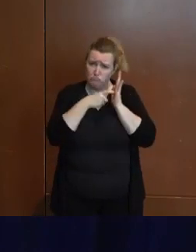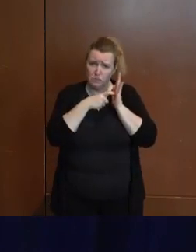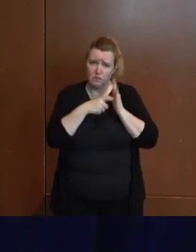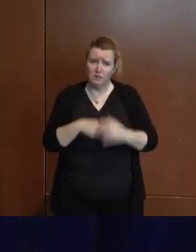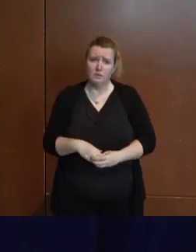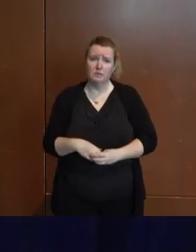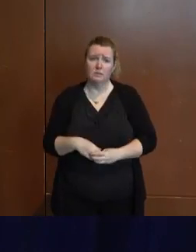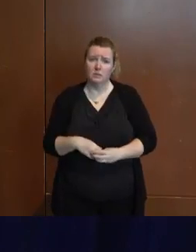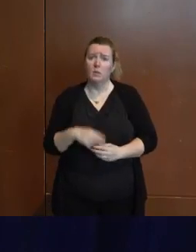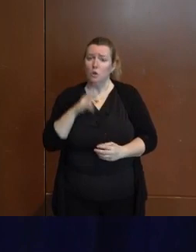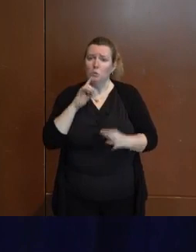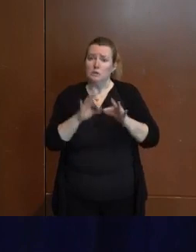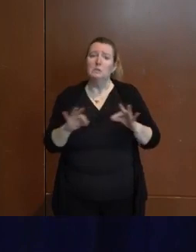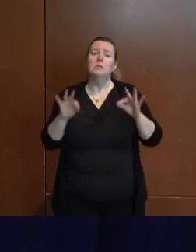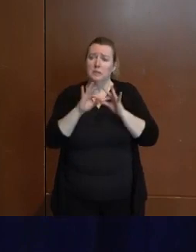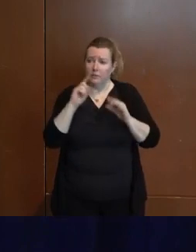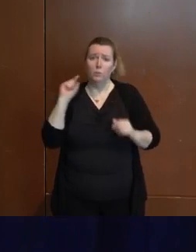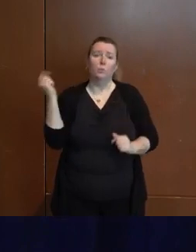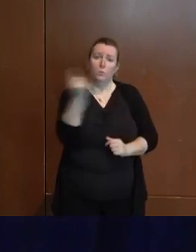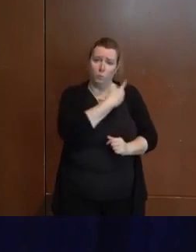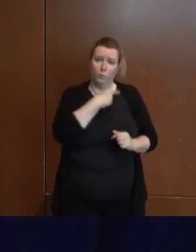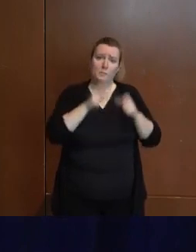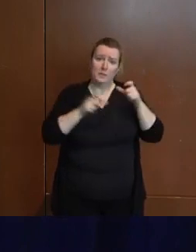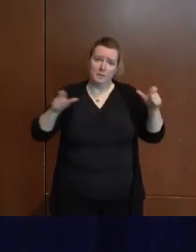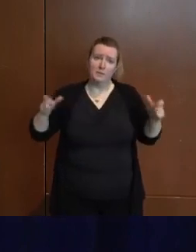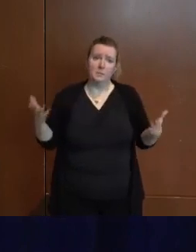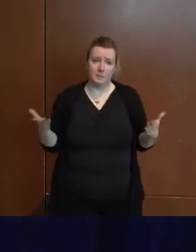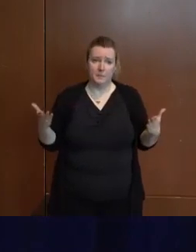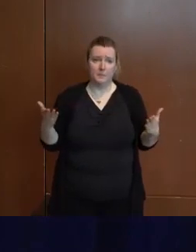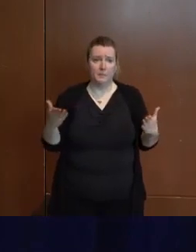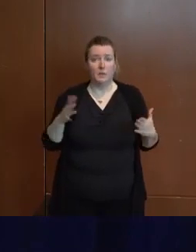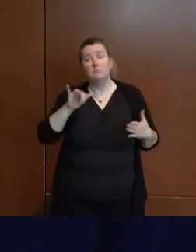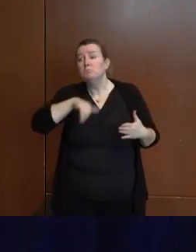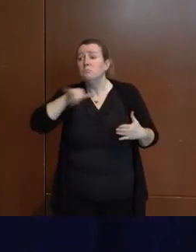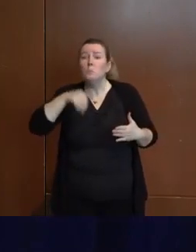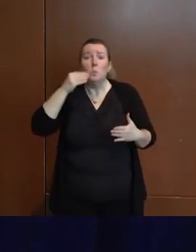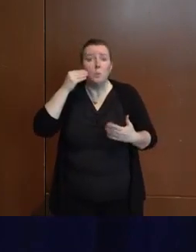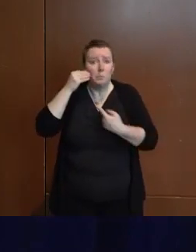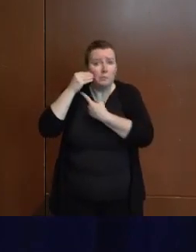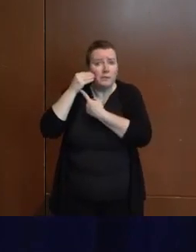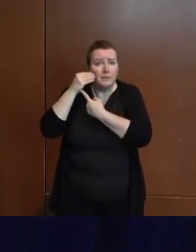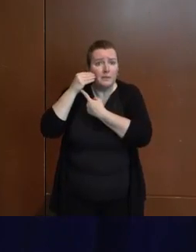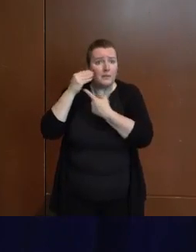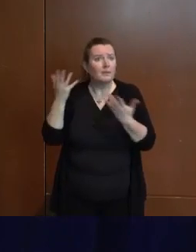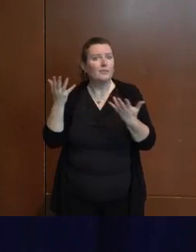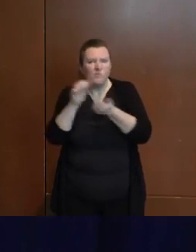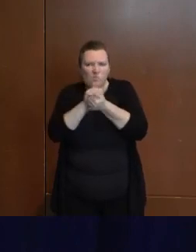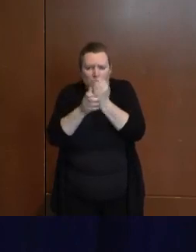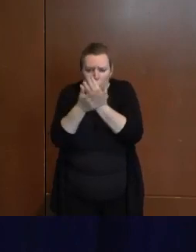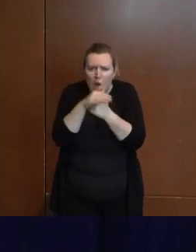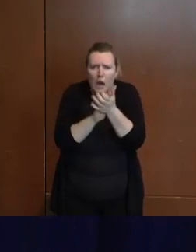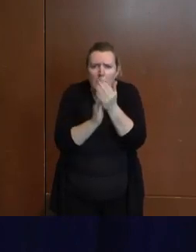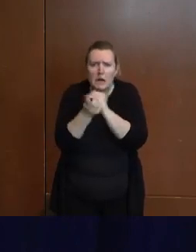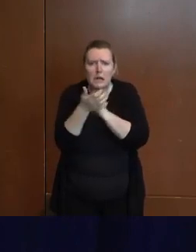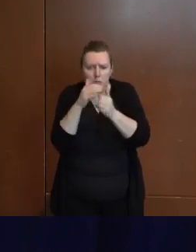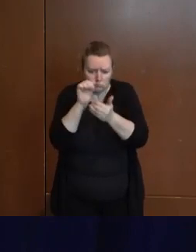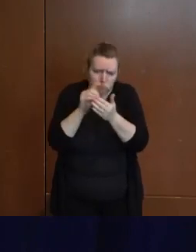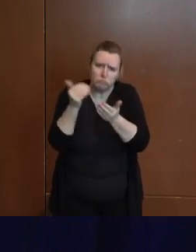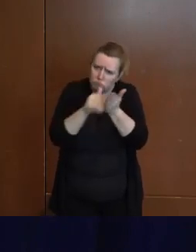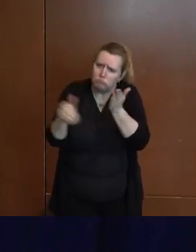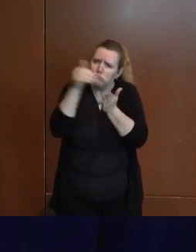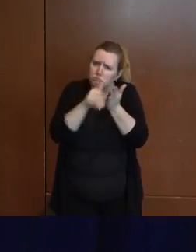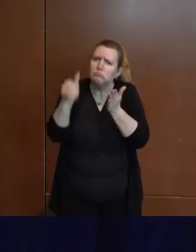now when we are spending so much time every day, as I'm sure all of you are, washing our hands and being sure that we are paying